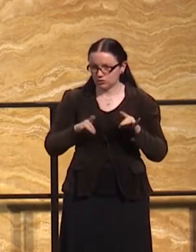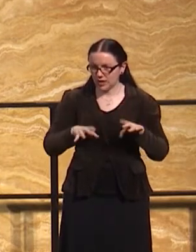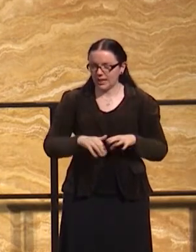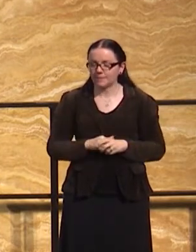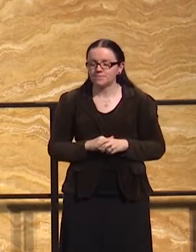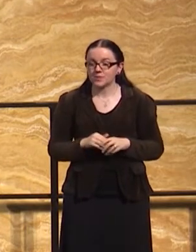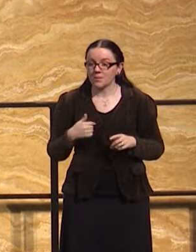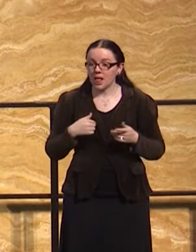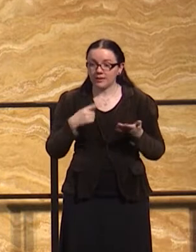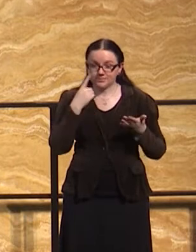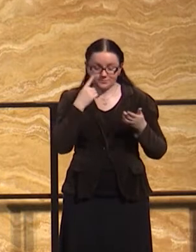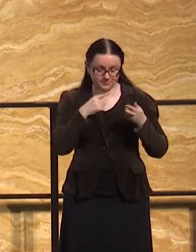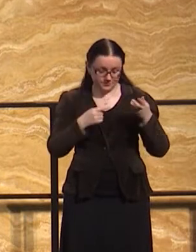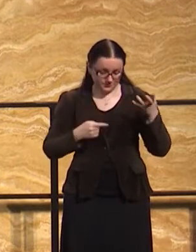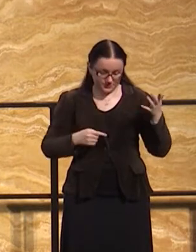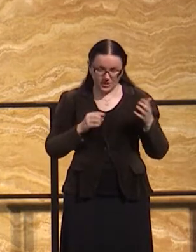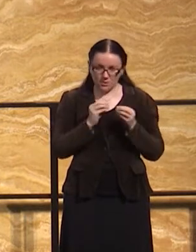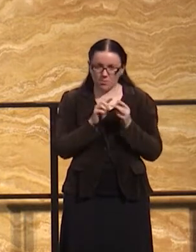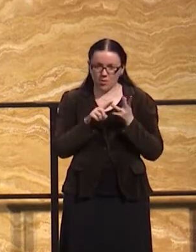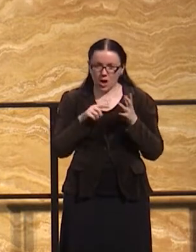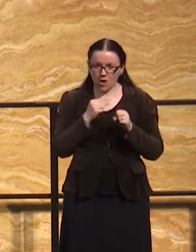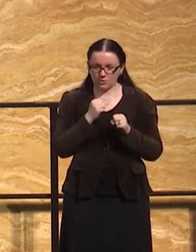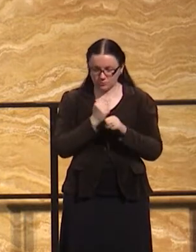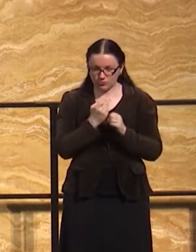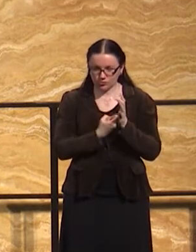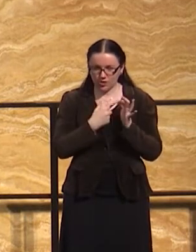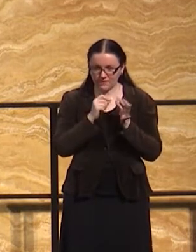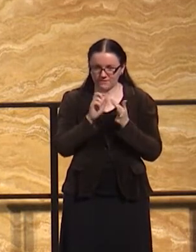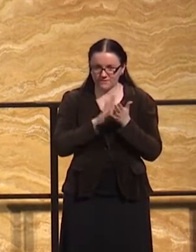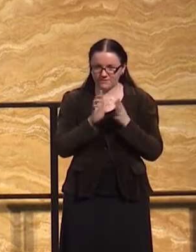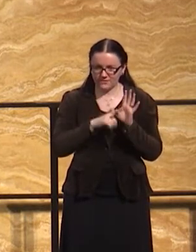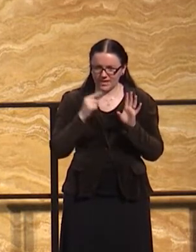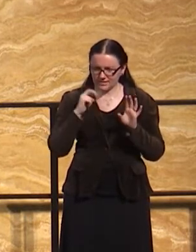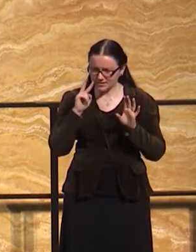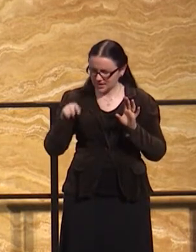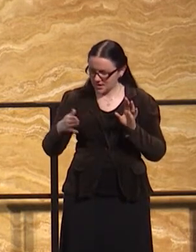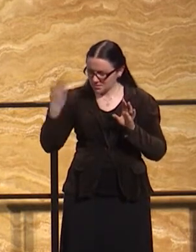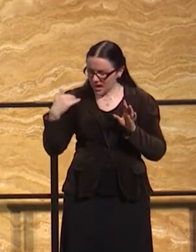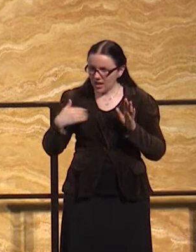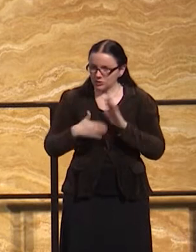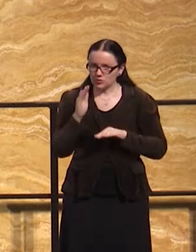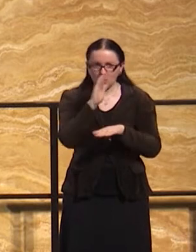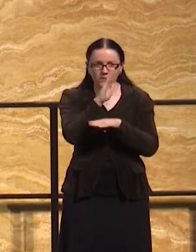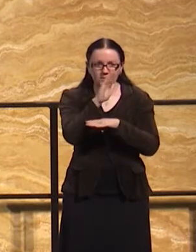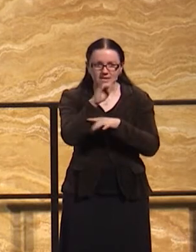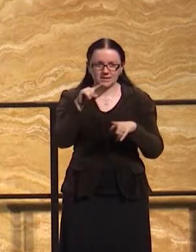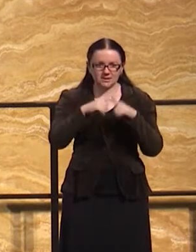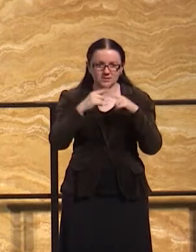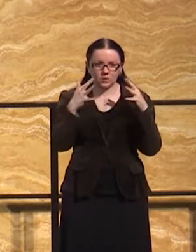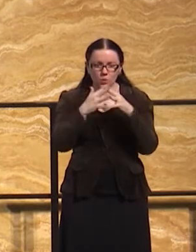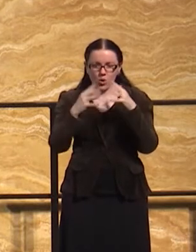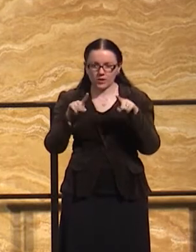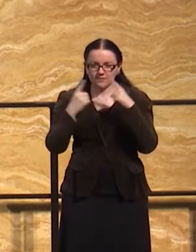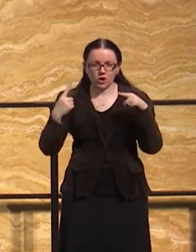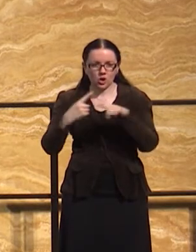through his biography and seen all the different places and conflict situations that he's reported from, I think we couldn't